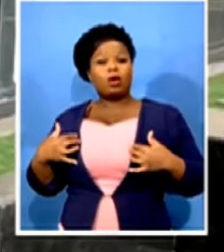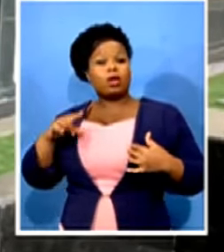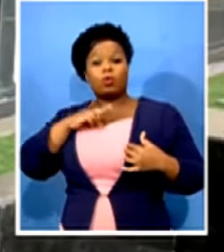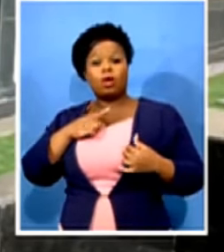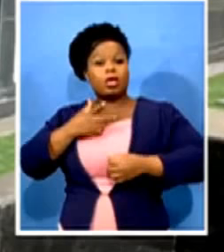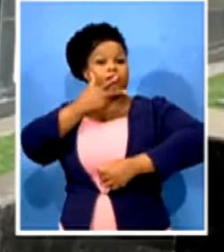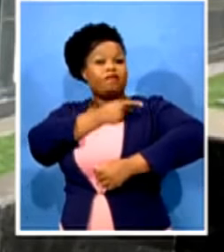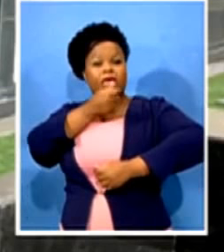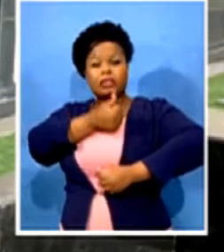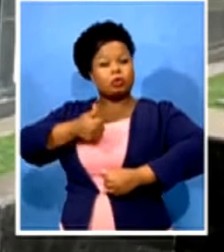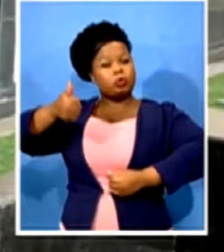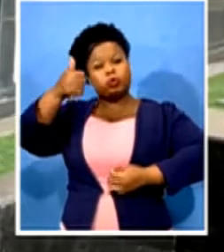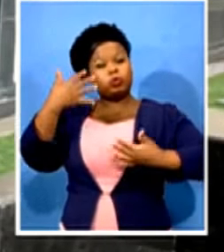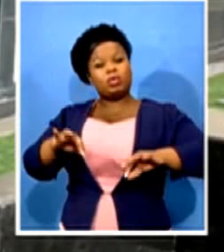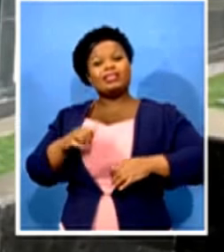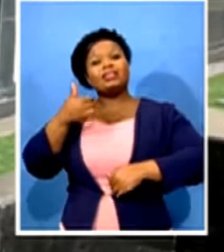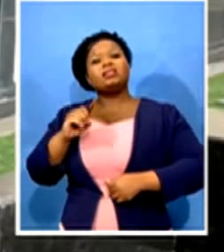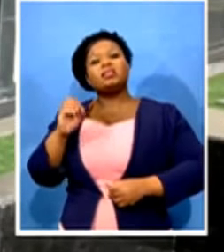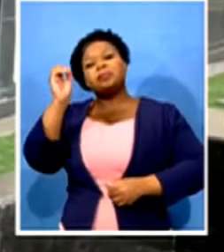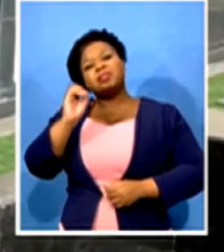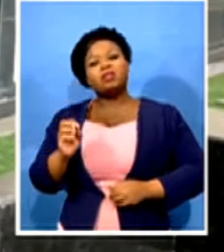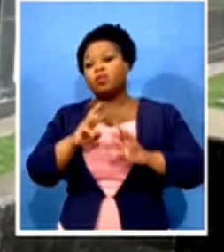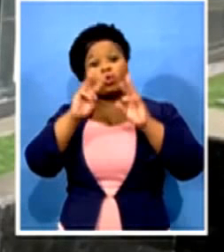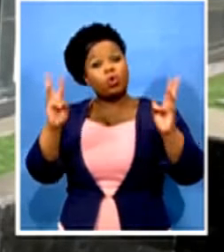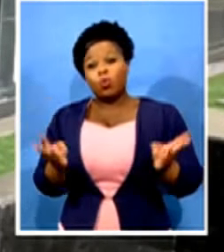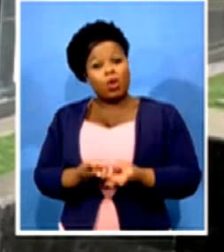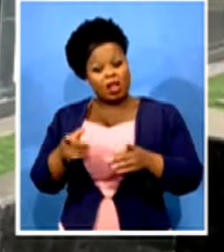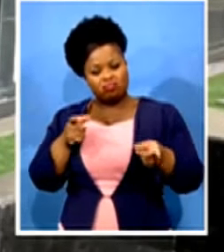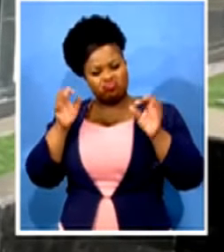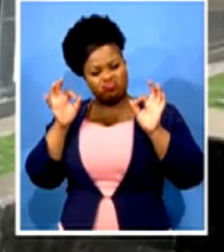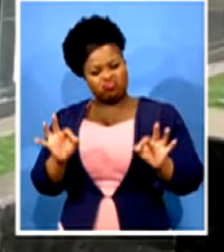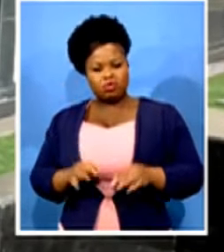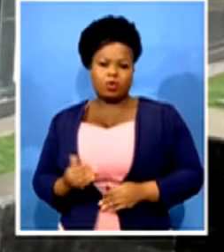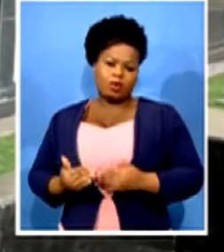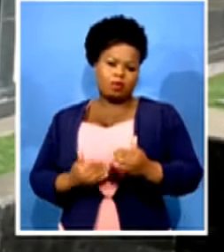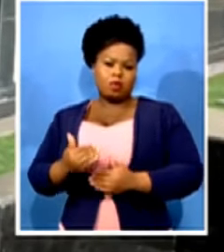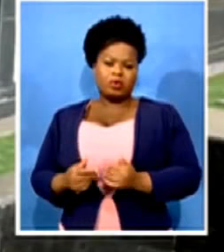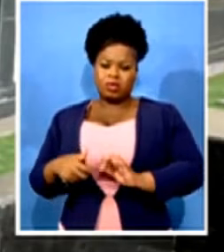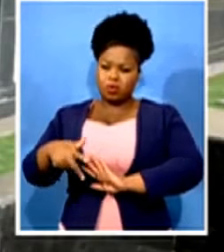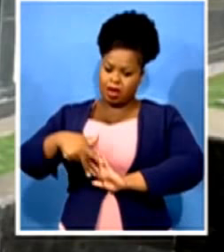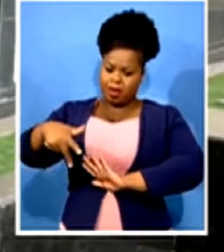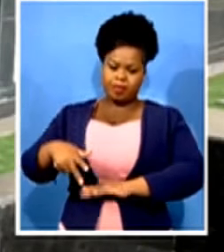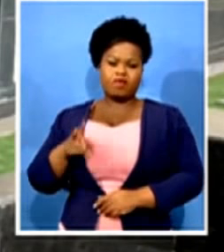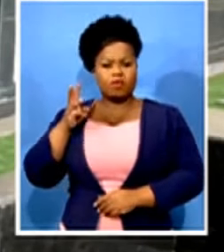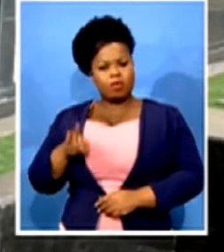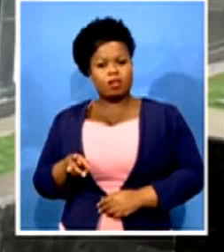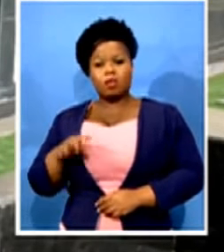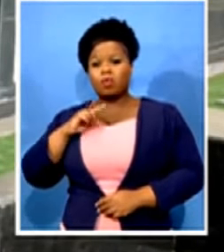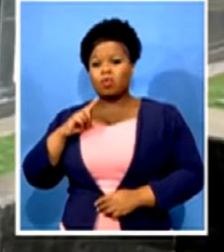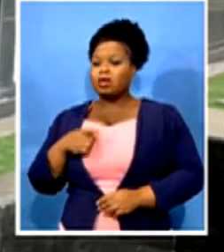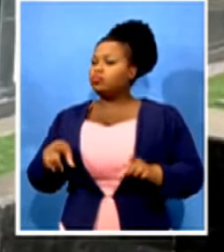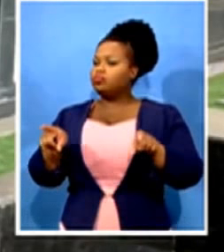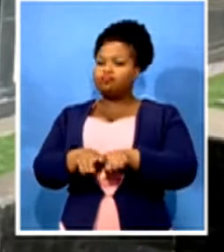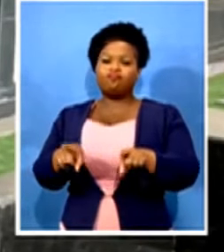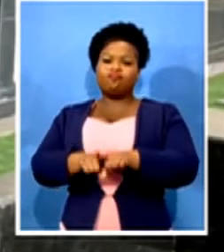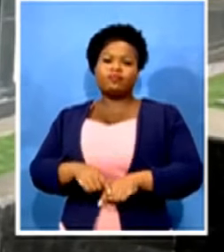the world's vaccines, and the process followed to approve this vaccine was the usual process, which means it is safe and Indians